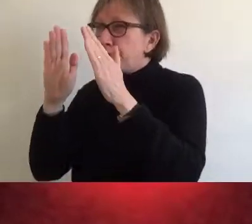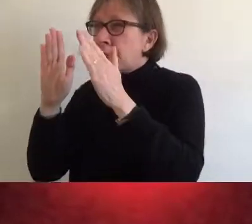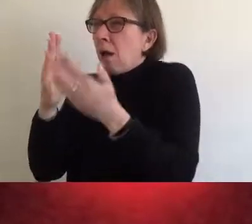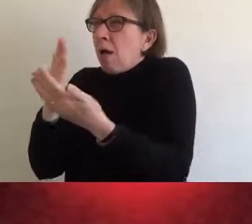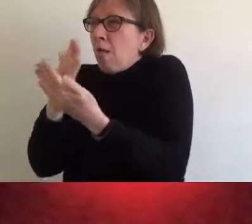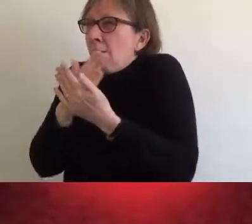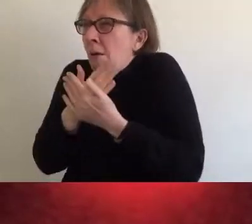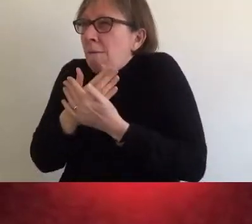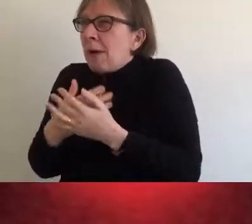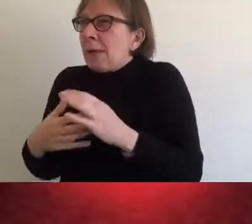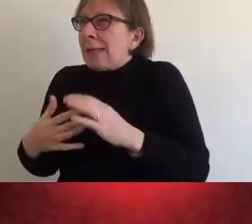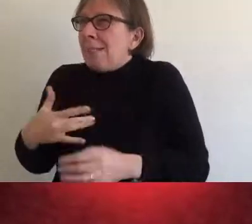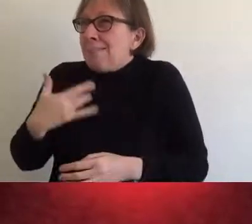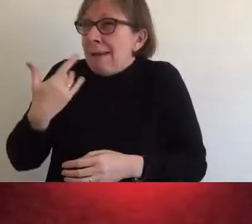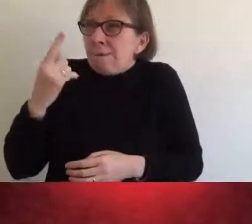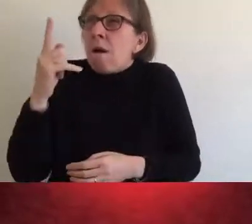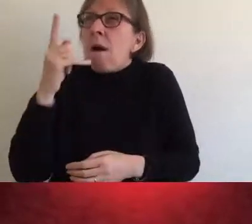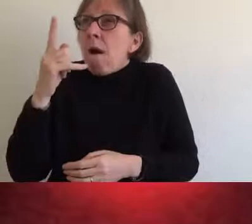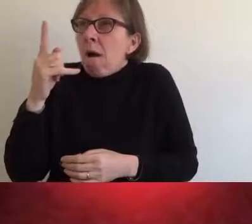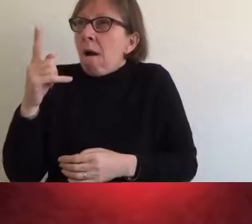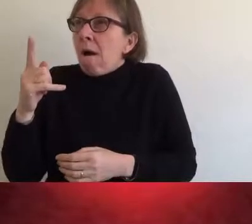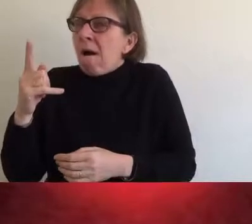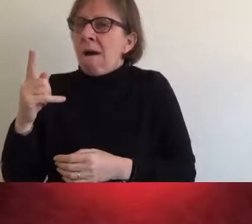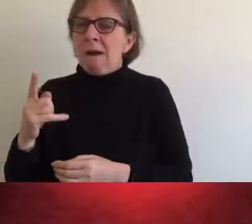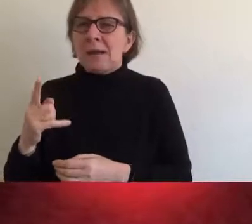love and so bear much fruit.